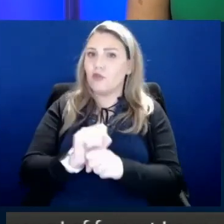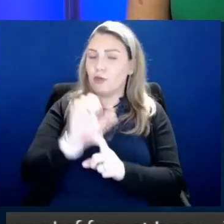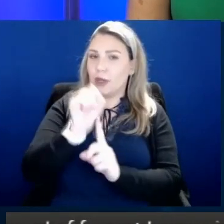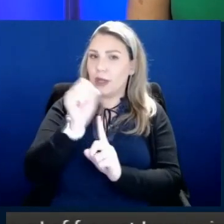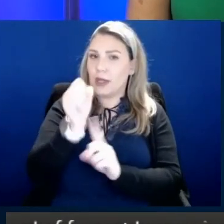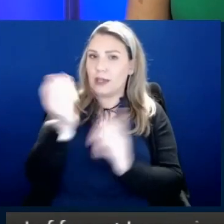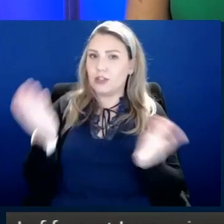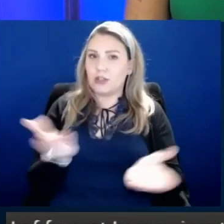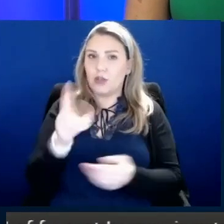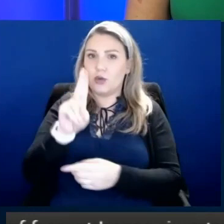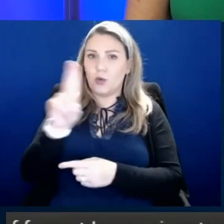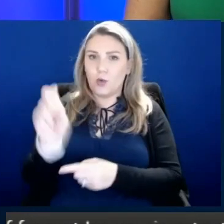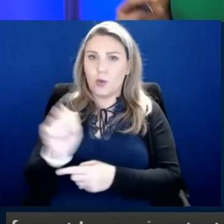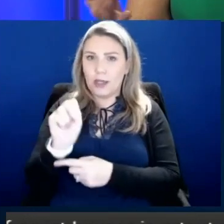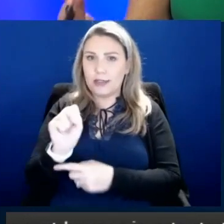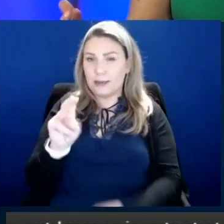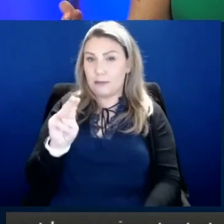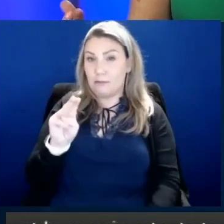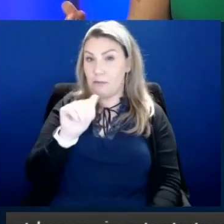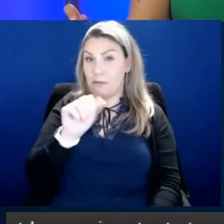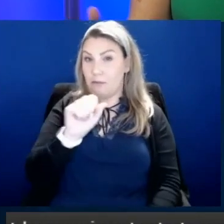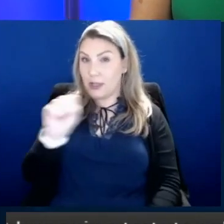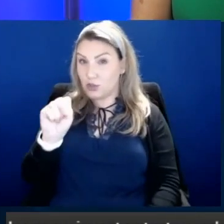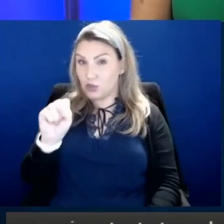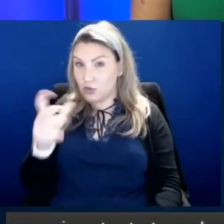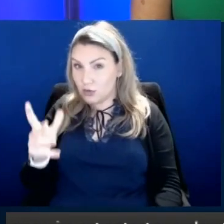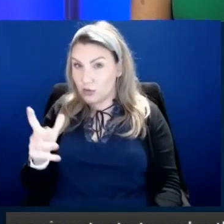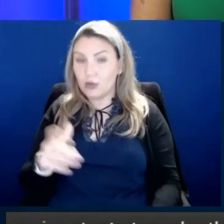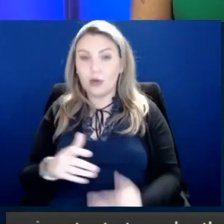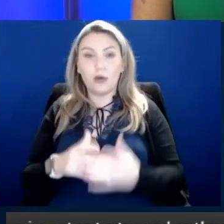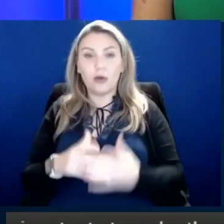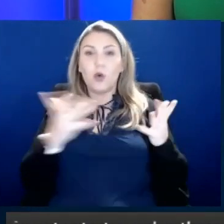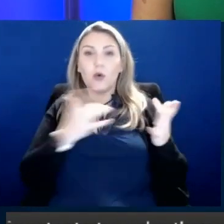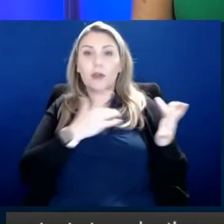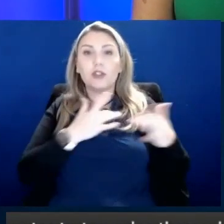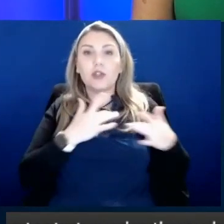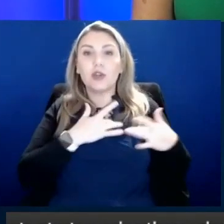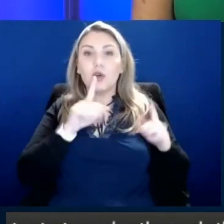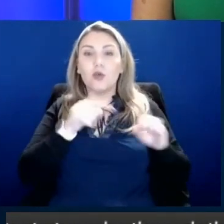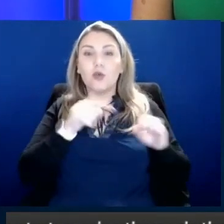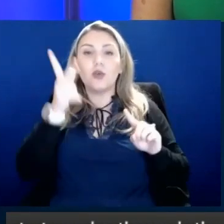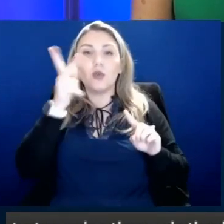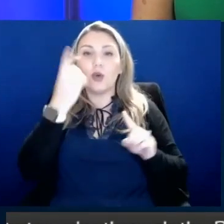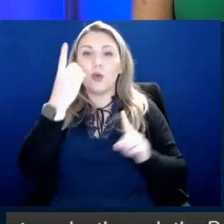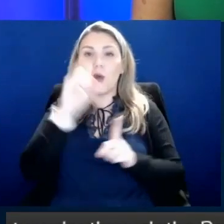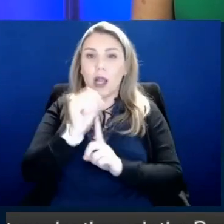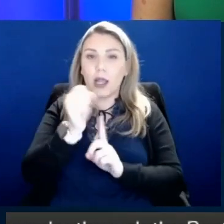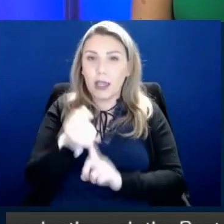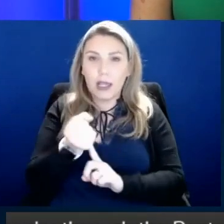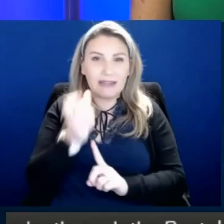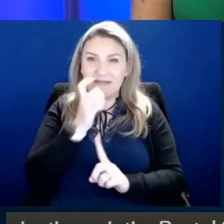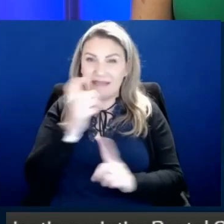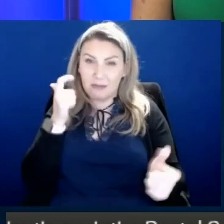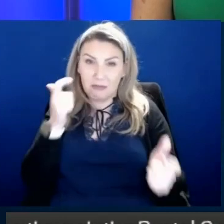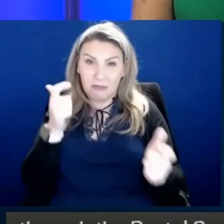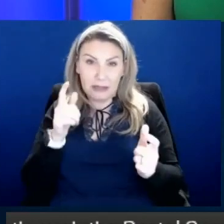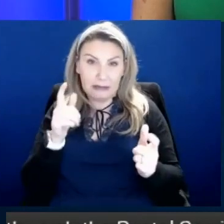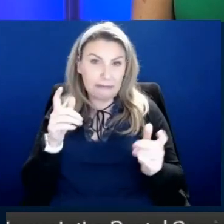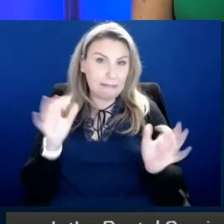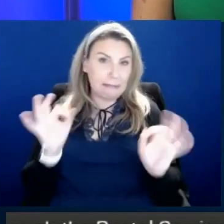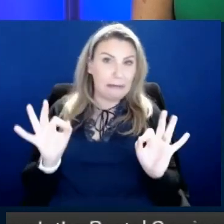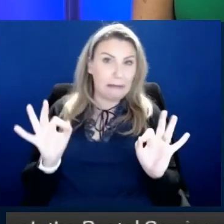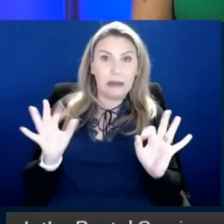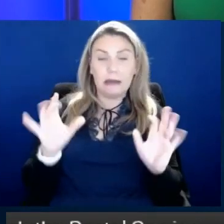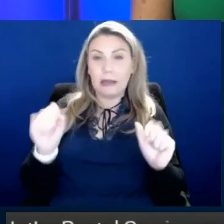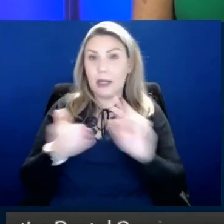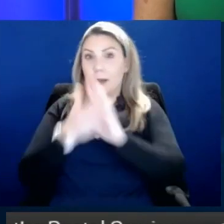state of Massachusetts. What is a concern when we hear one case? Doesn't sound like a big deal. Can that turn into a big deal? What does that mean as far